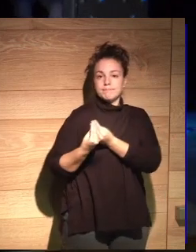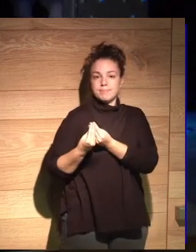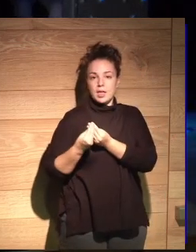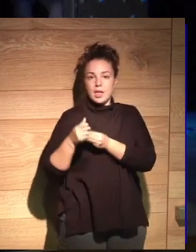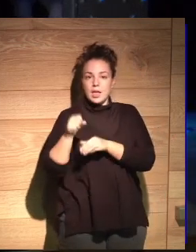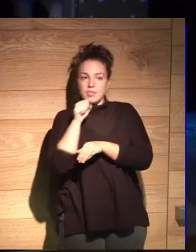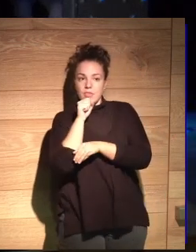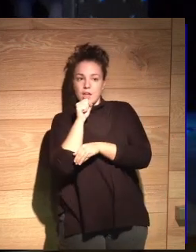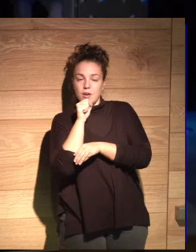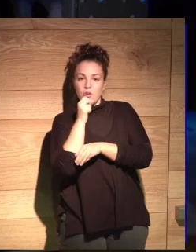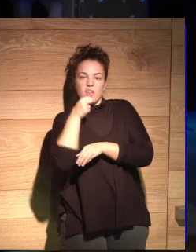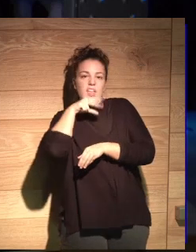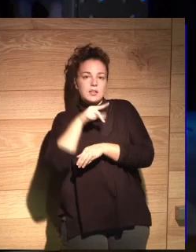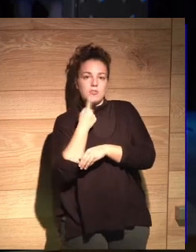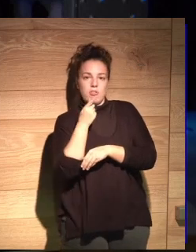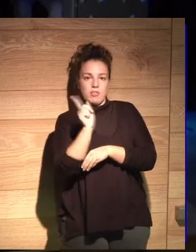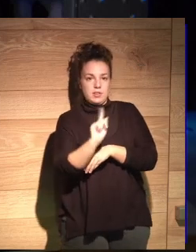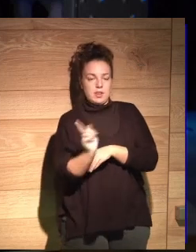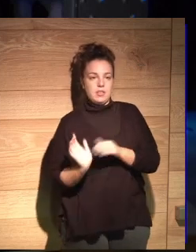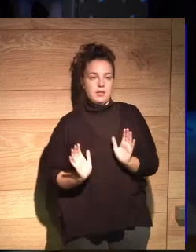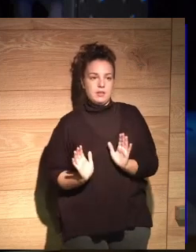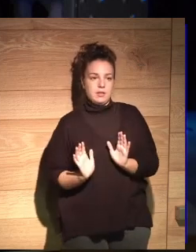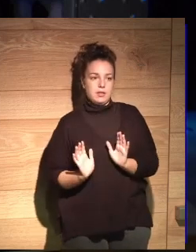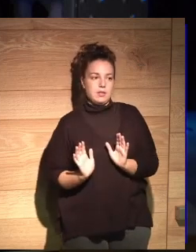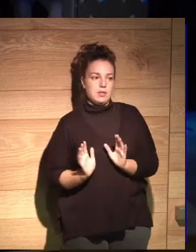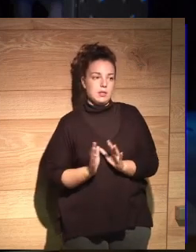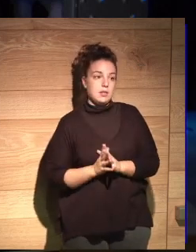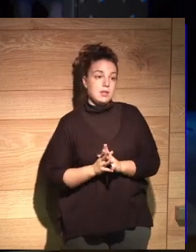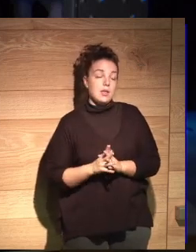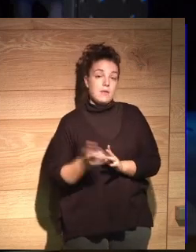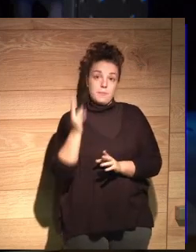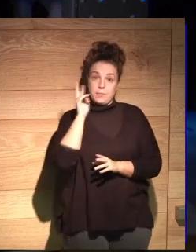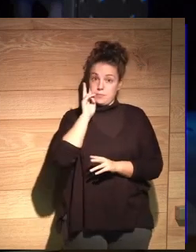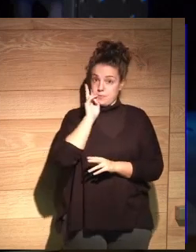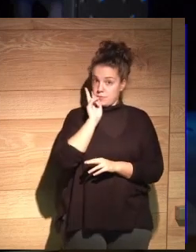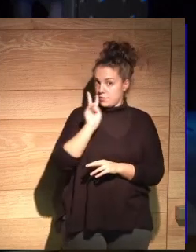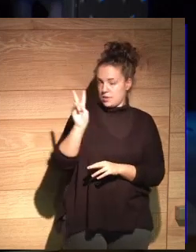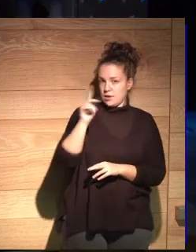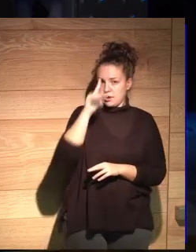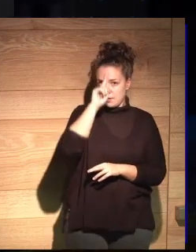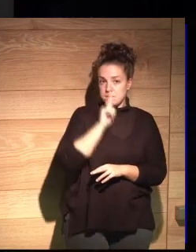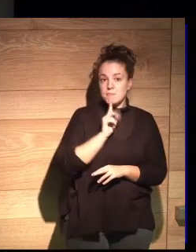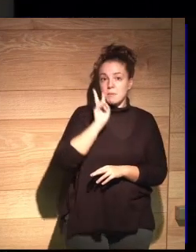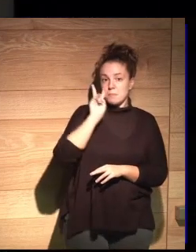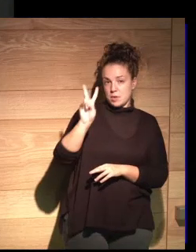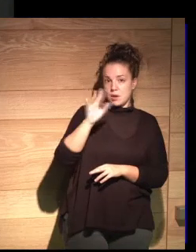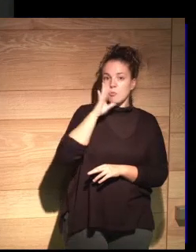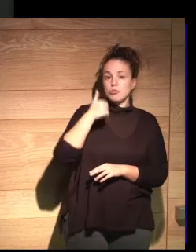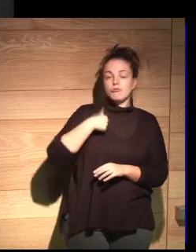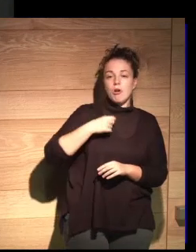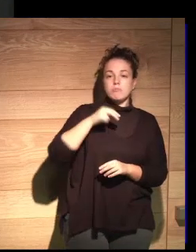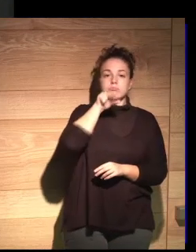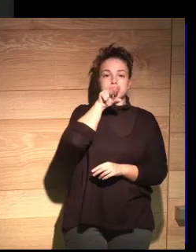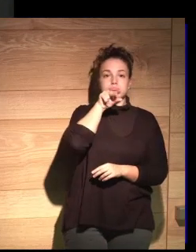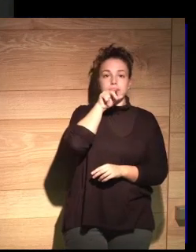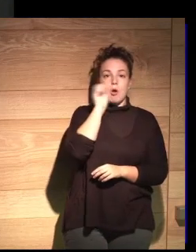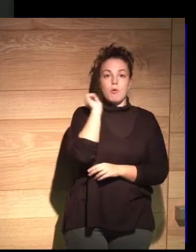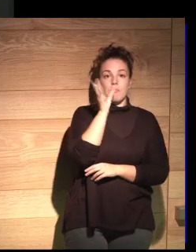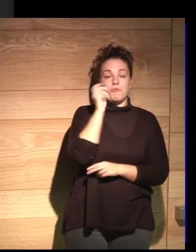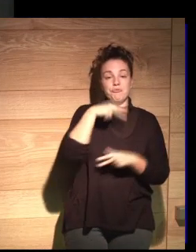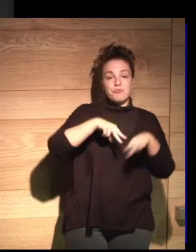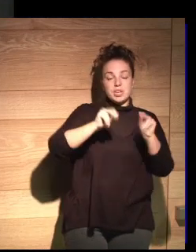old person. I'm not going to tell who they are, but I notice the image because I will